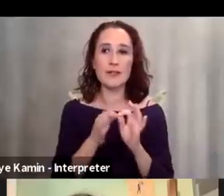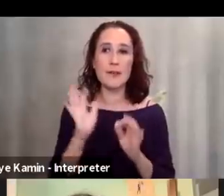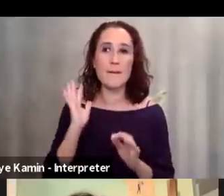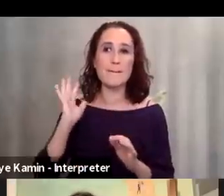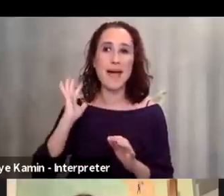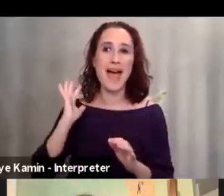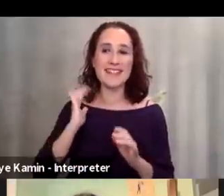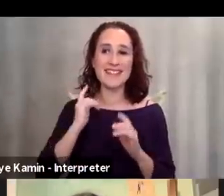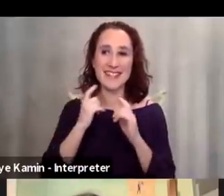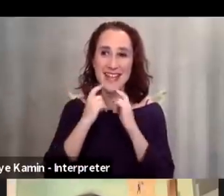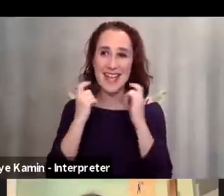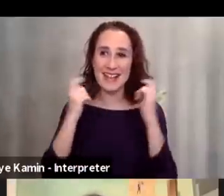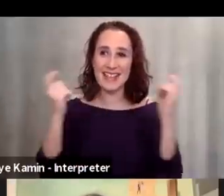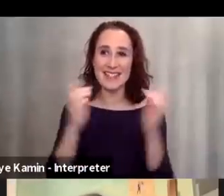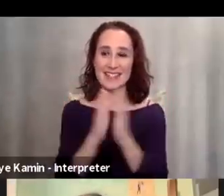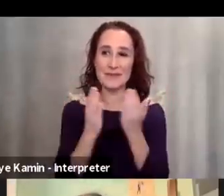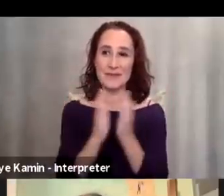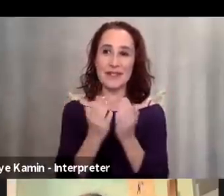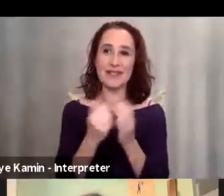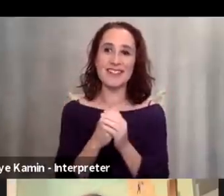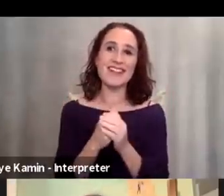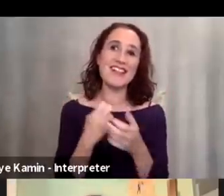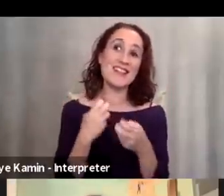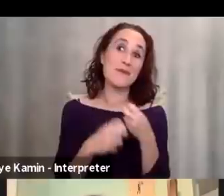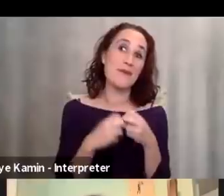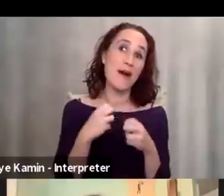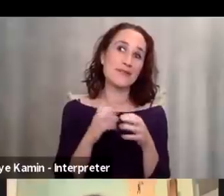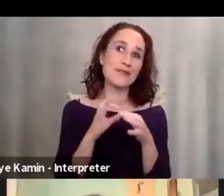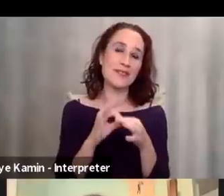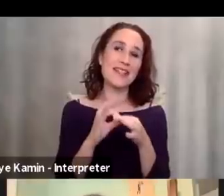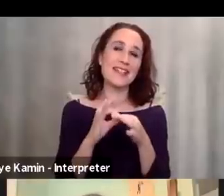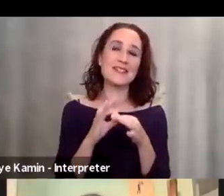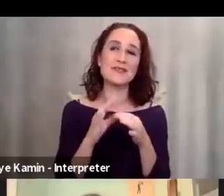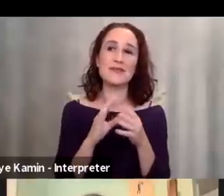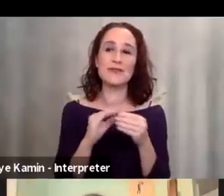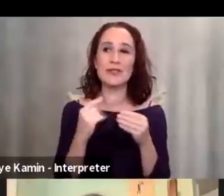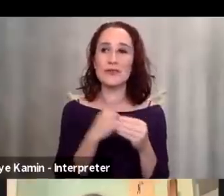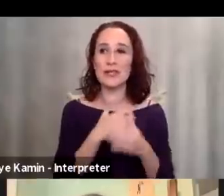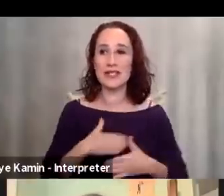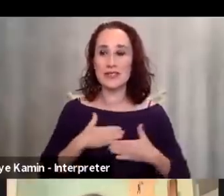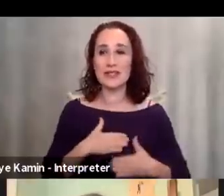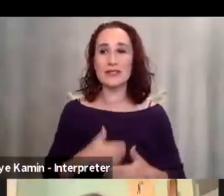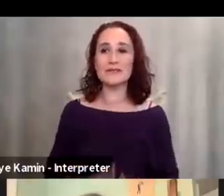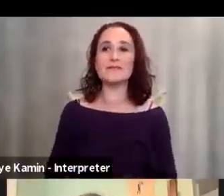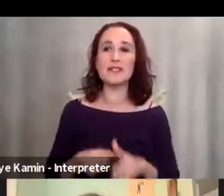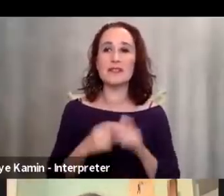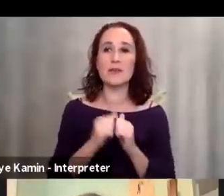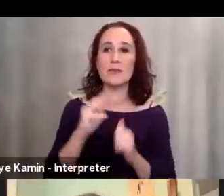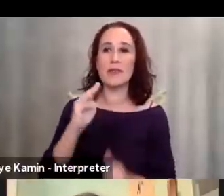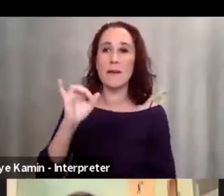past, particularly some of the more problematic aspects of some of the stories we enjoyed as children? So we're gonna start with